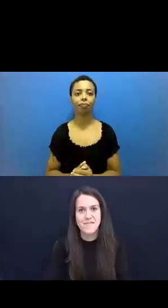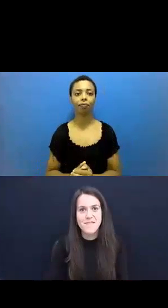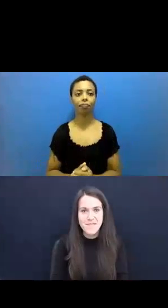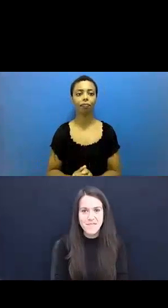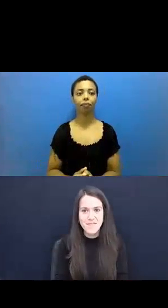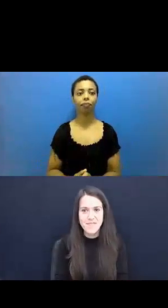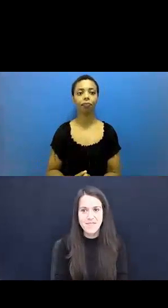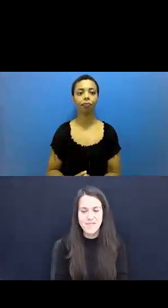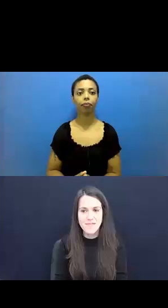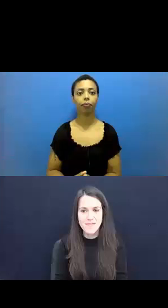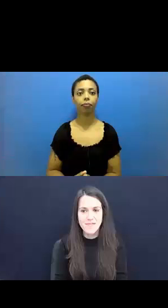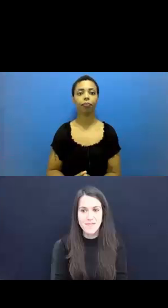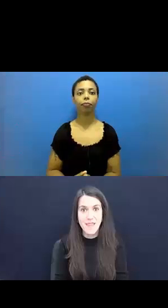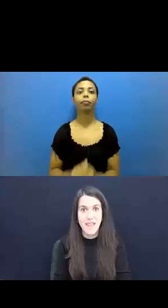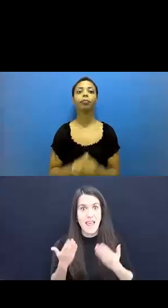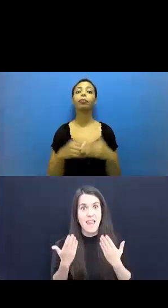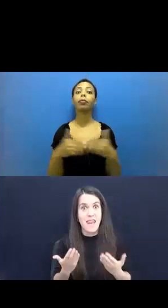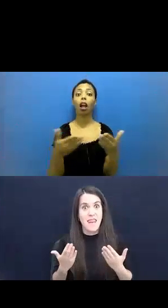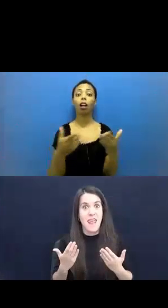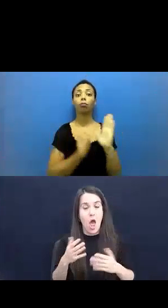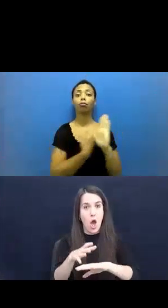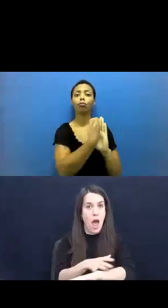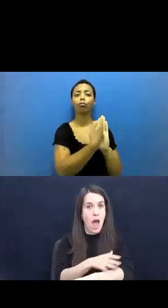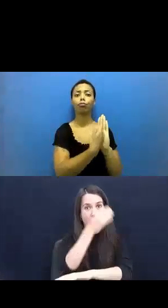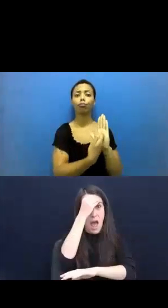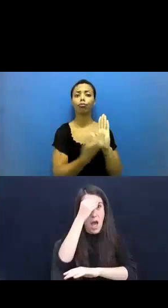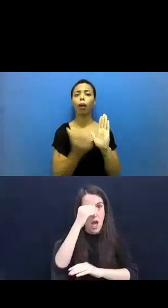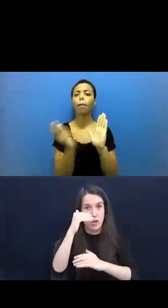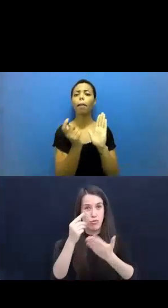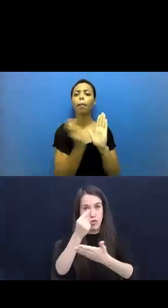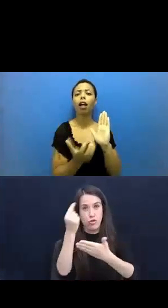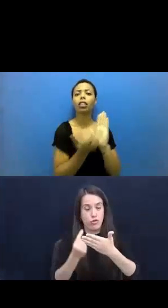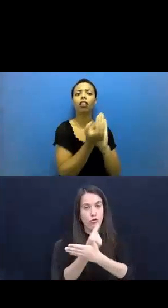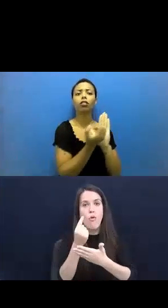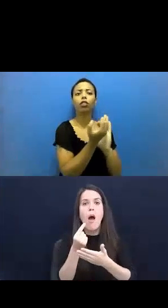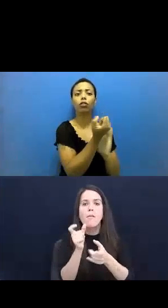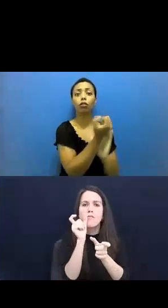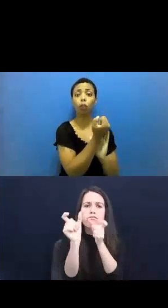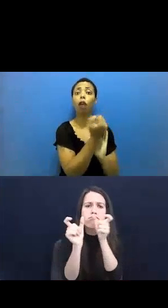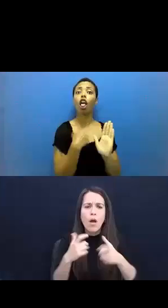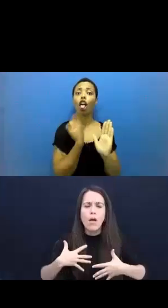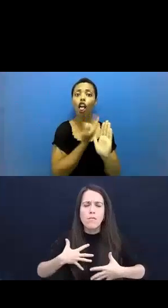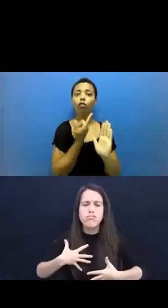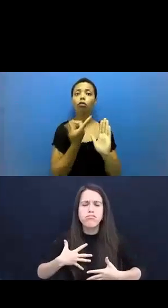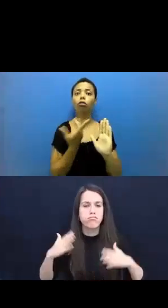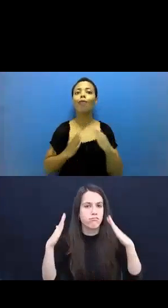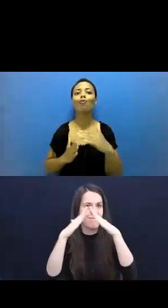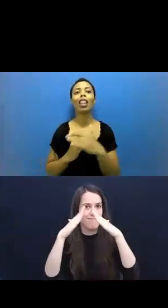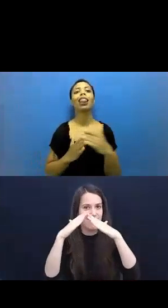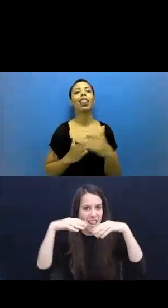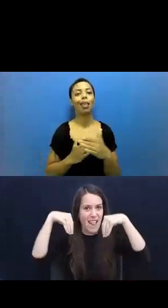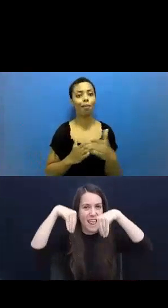The current haptogram vocabulary is limited to an indoor environment. We worked with a